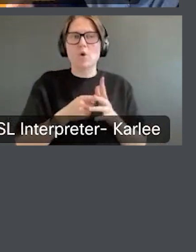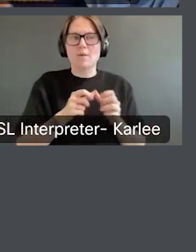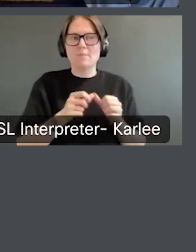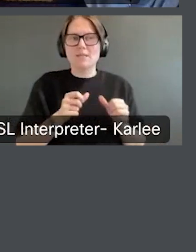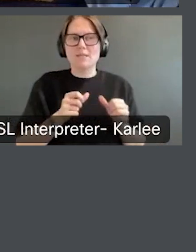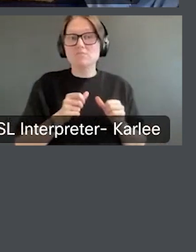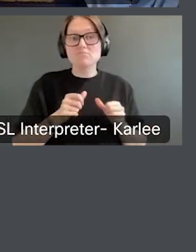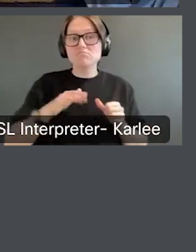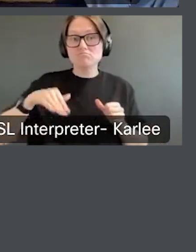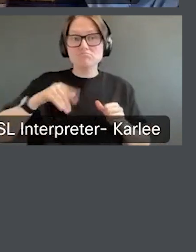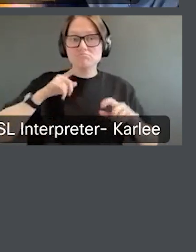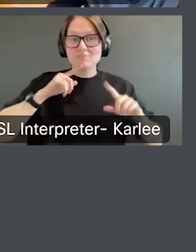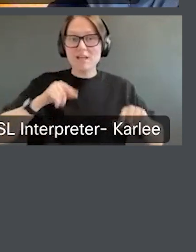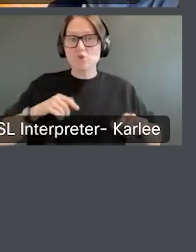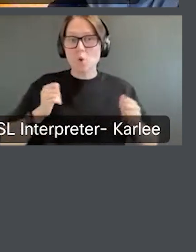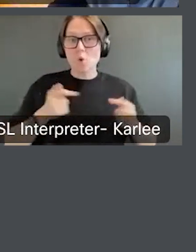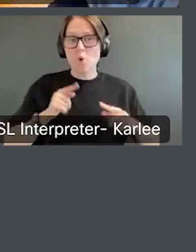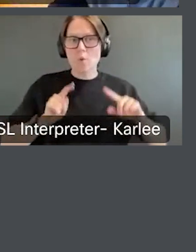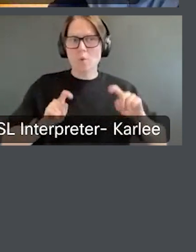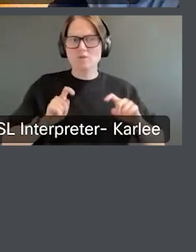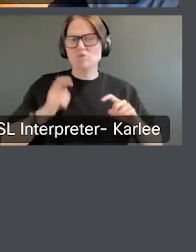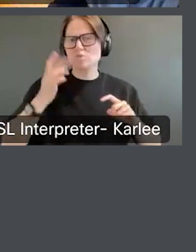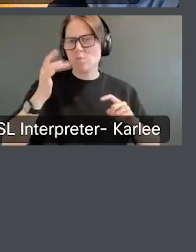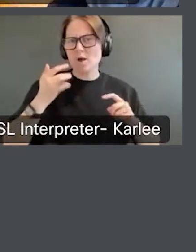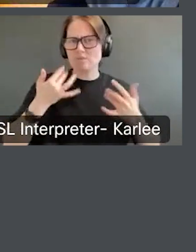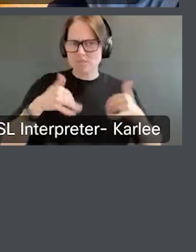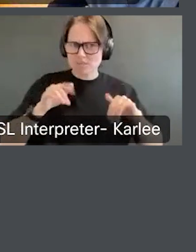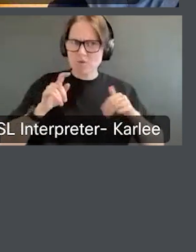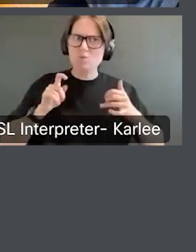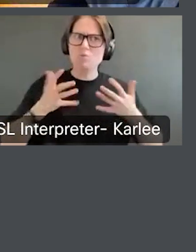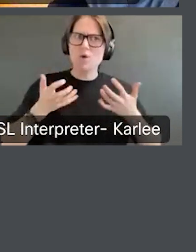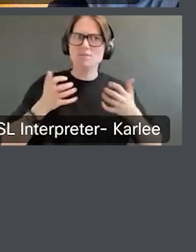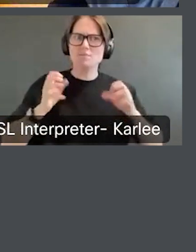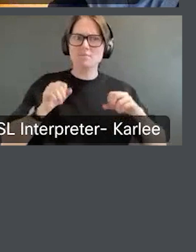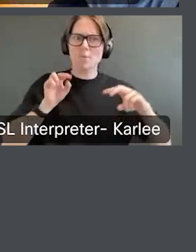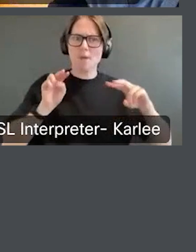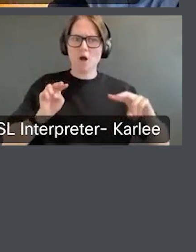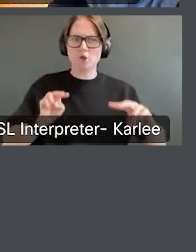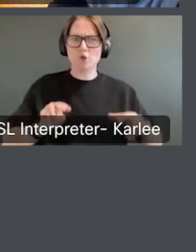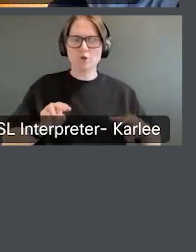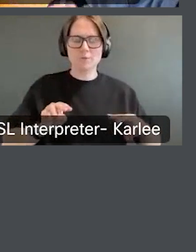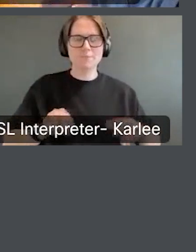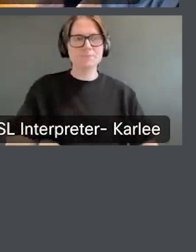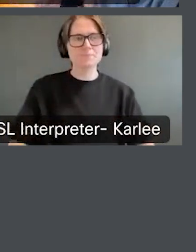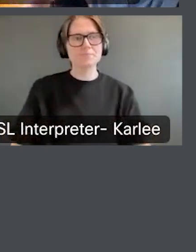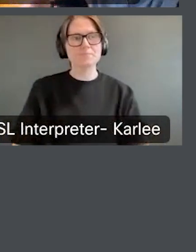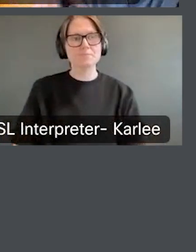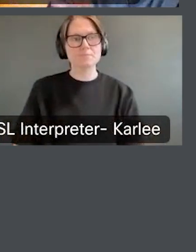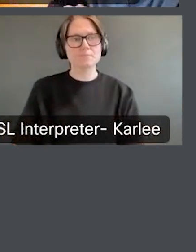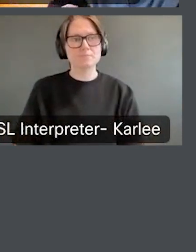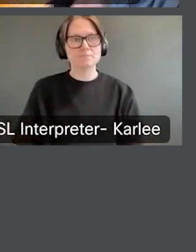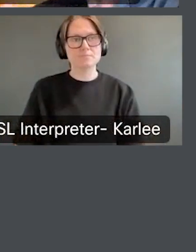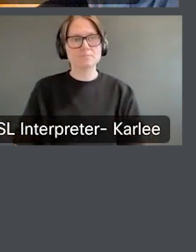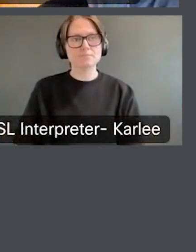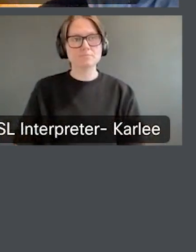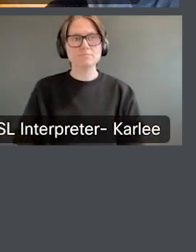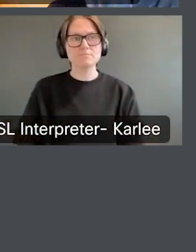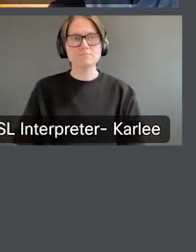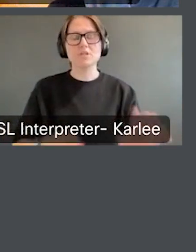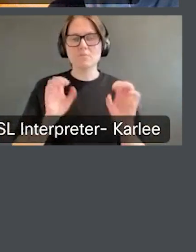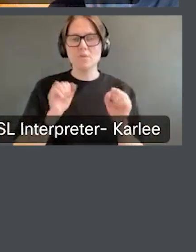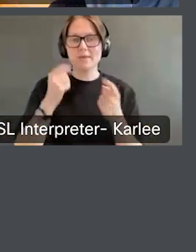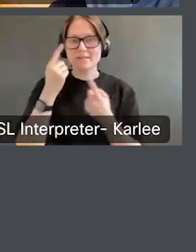want to continue to monitor, but we can consider that the indicators of